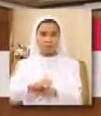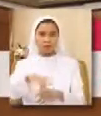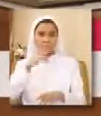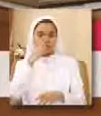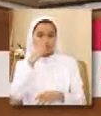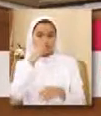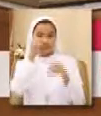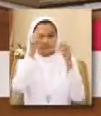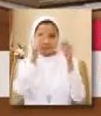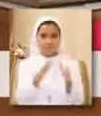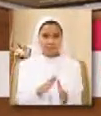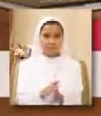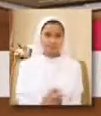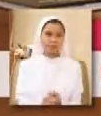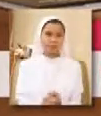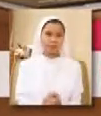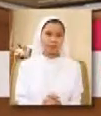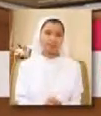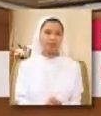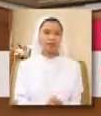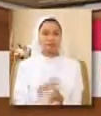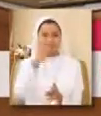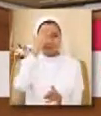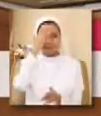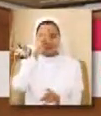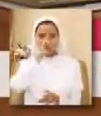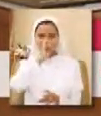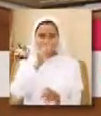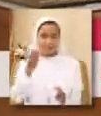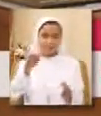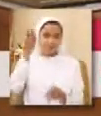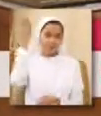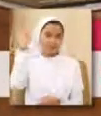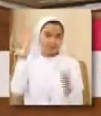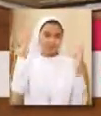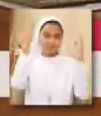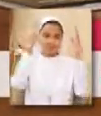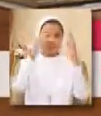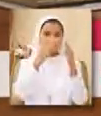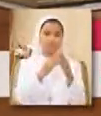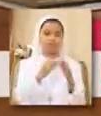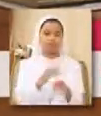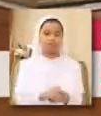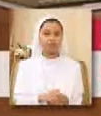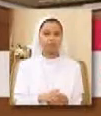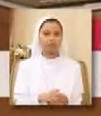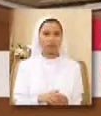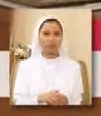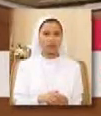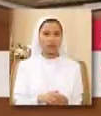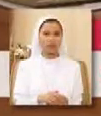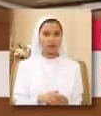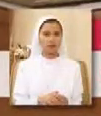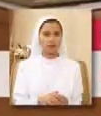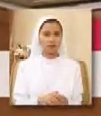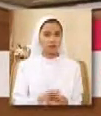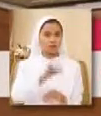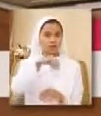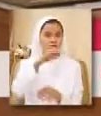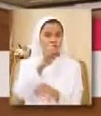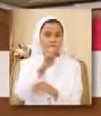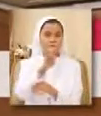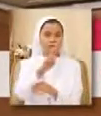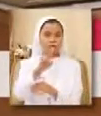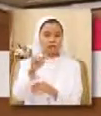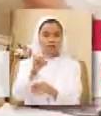Comedian. Nabibisto ang edad ko, no? 94 gati, no? Comedian siya, Bishop. And Dean Martin and Jerry Lewis. Yun. Ay, yung mga silang